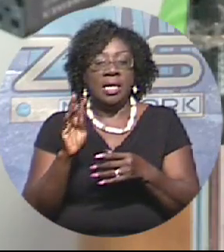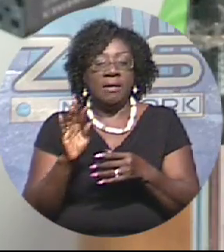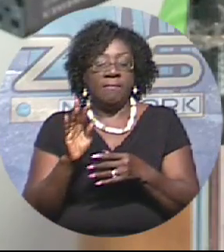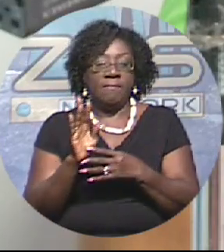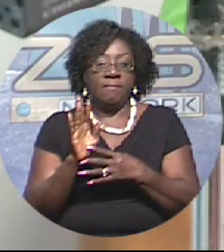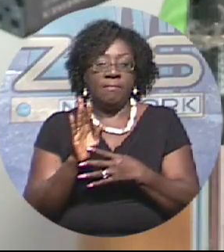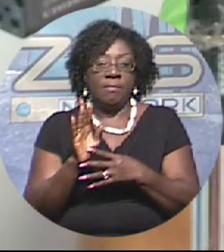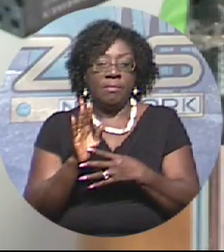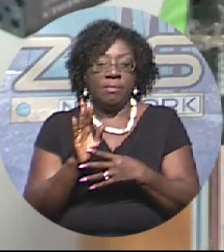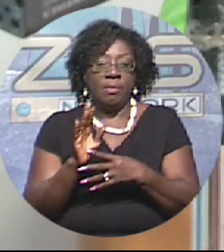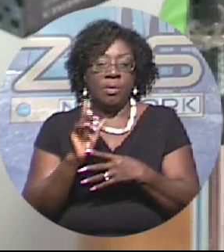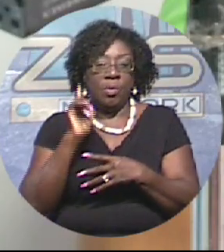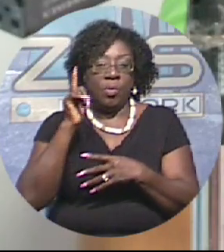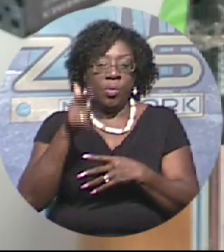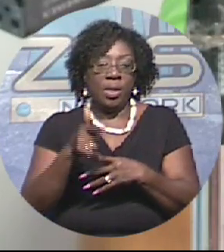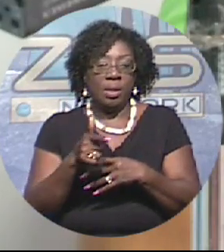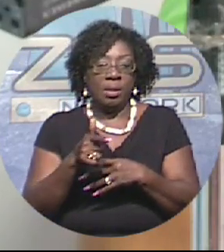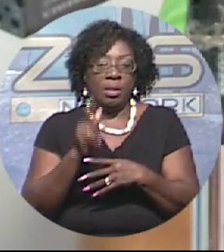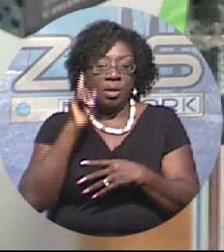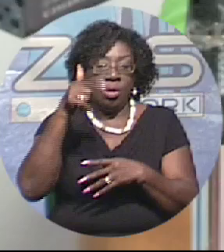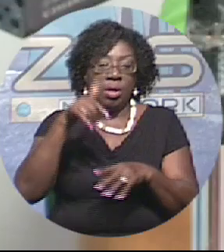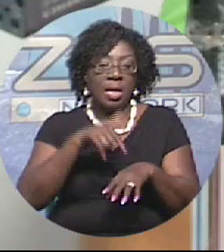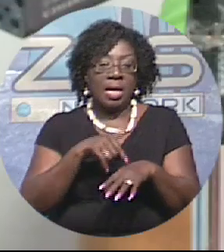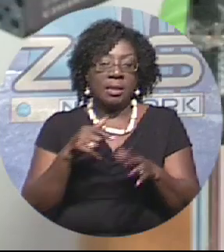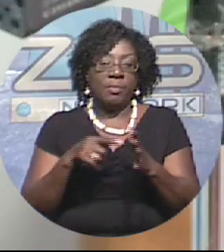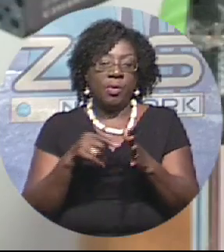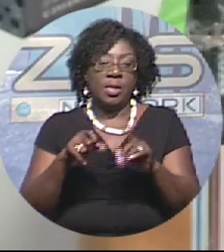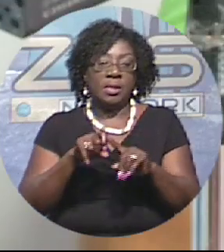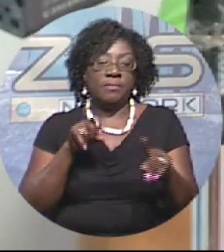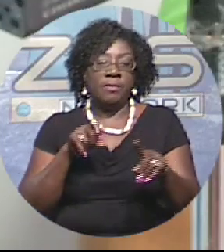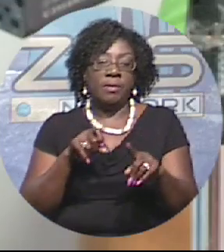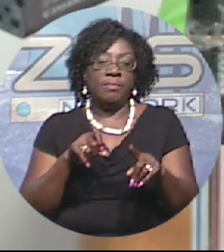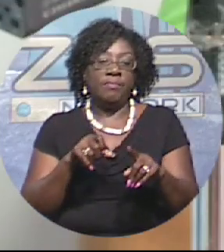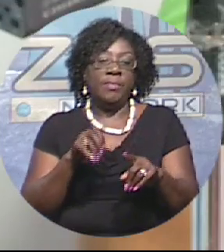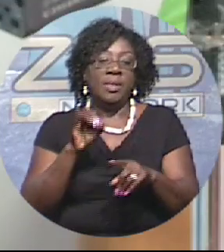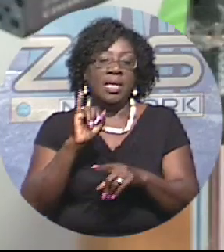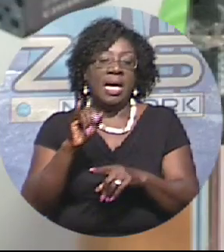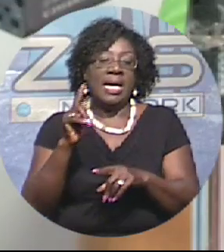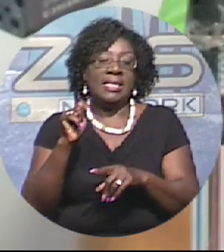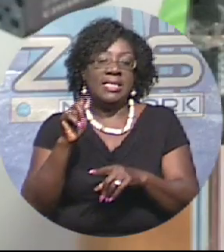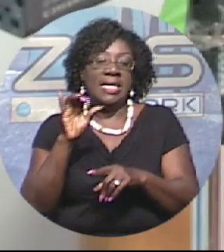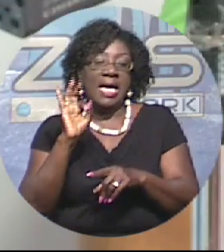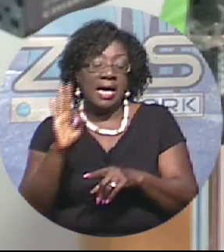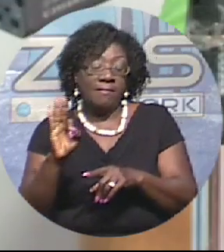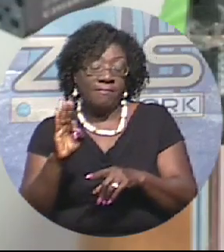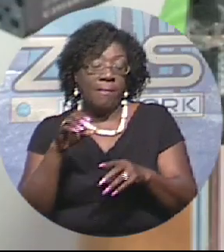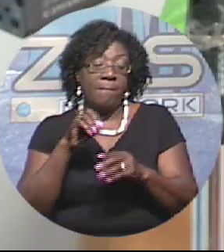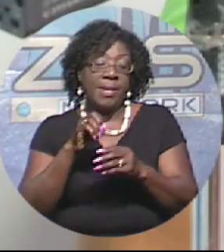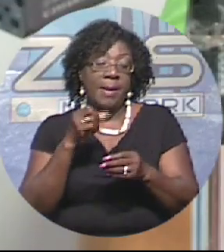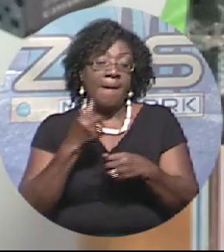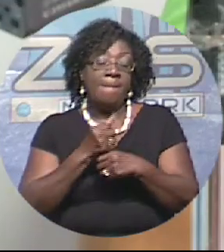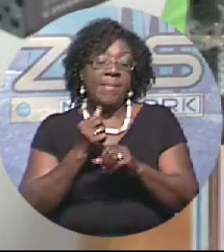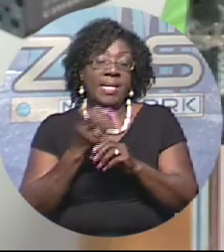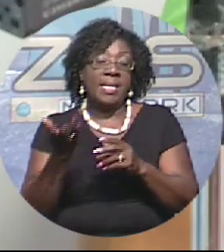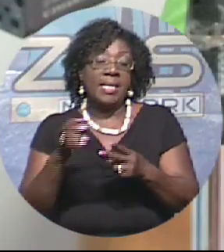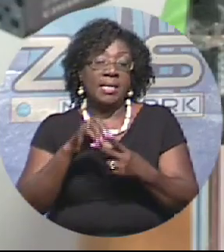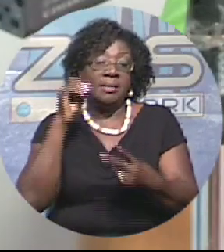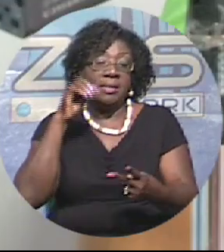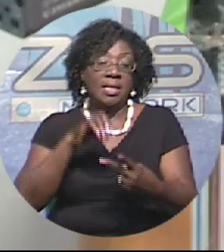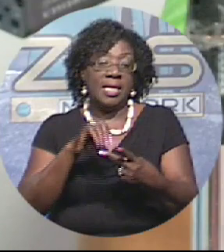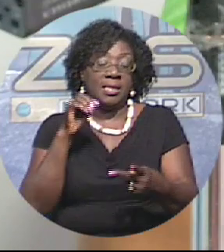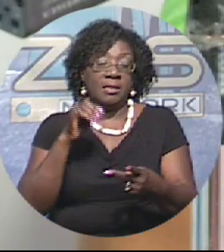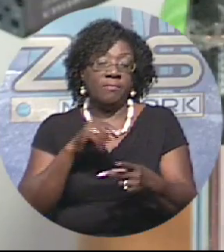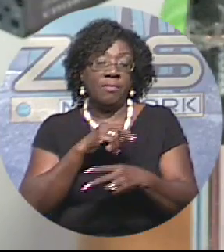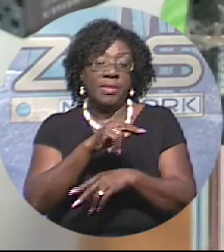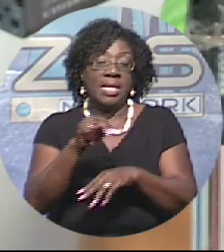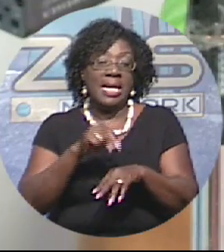BLTA will look at the points from the ITF points in making their selection, or from their national championships. And